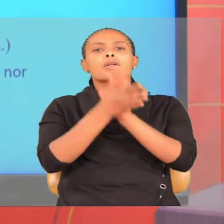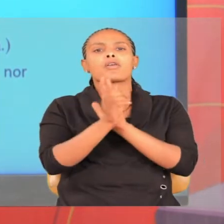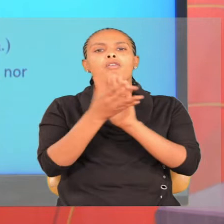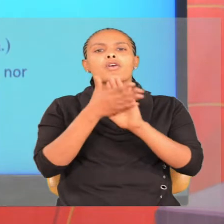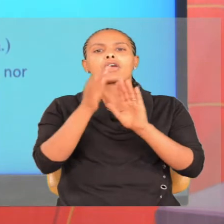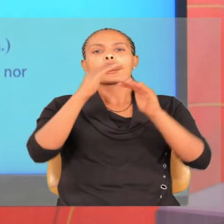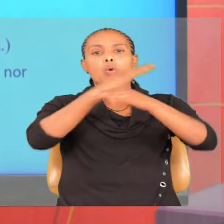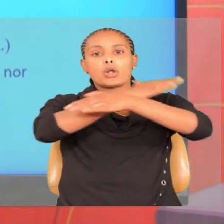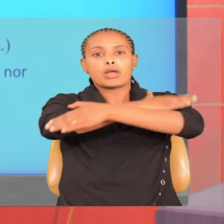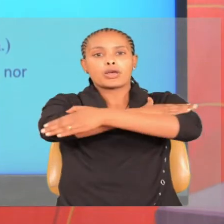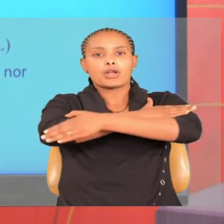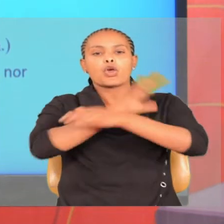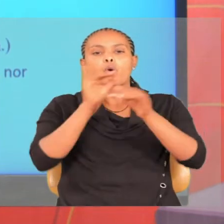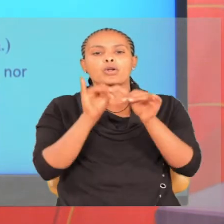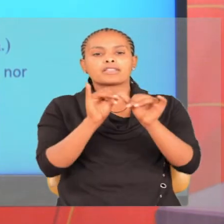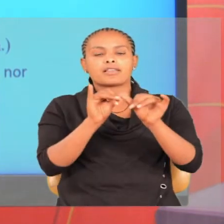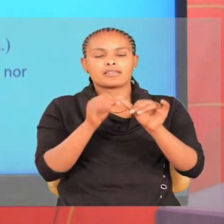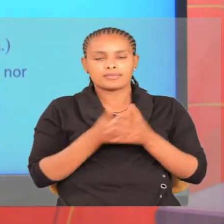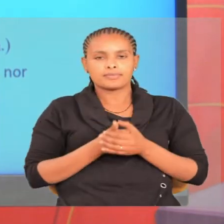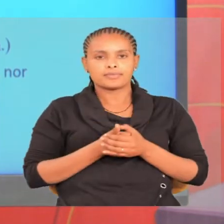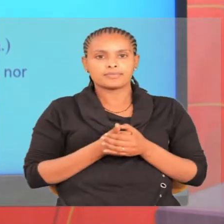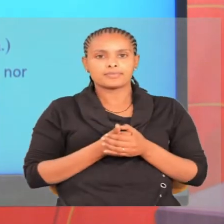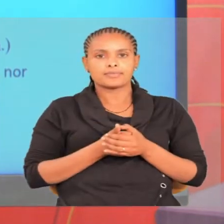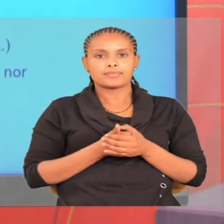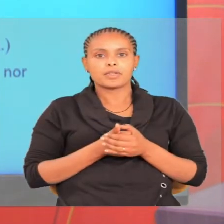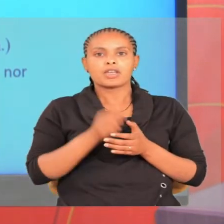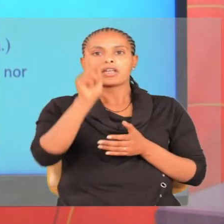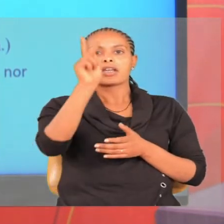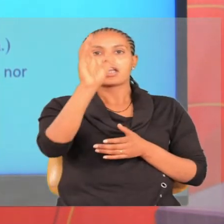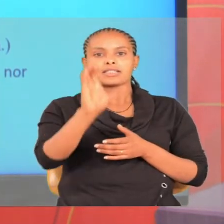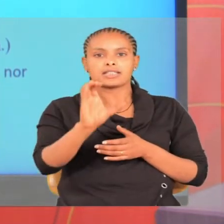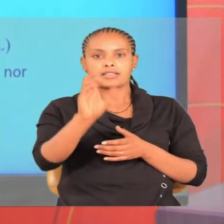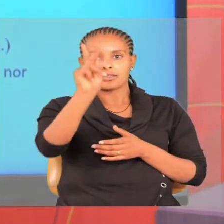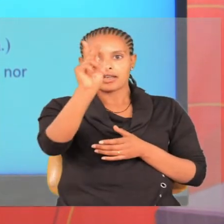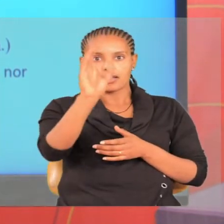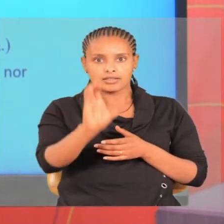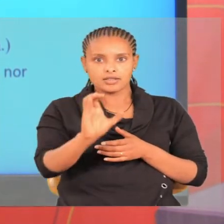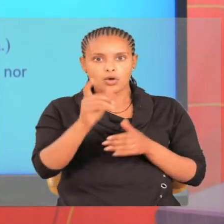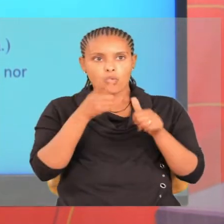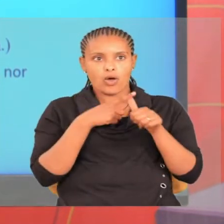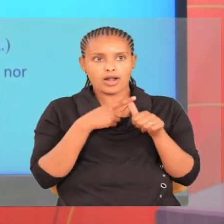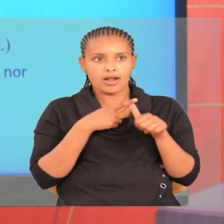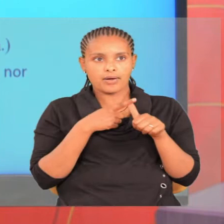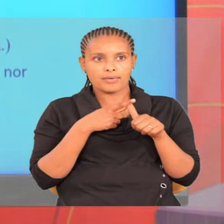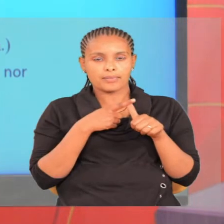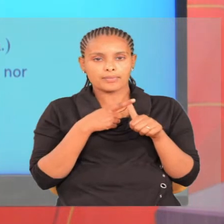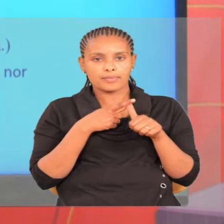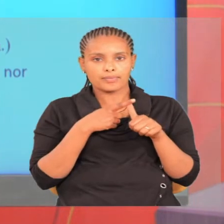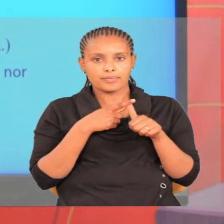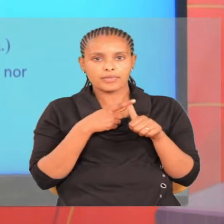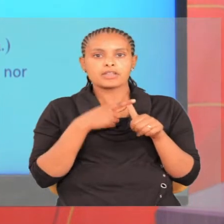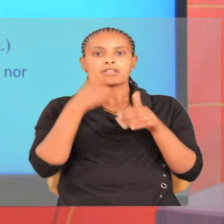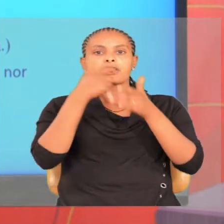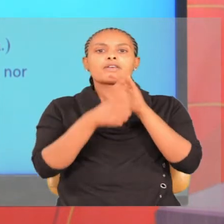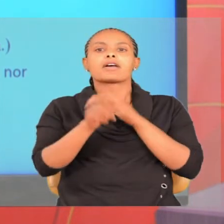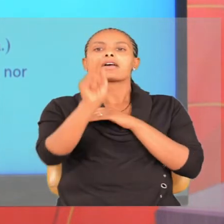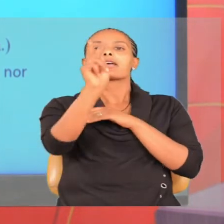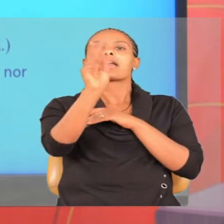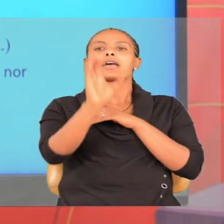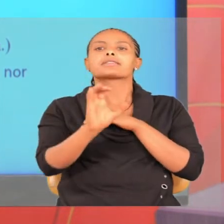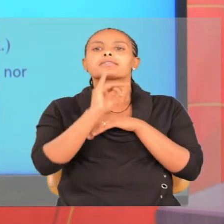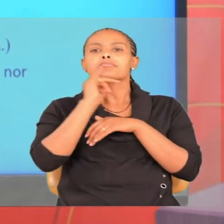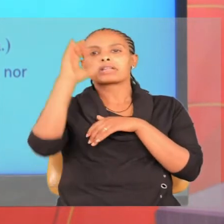of equilibrium constants? Kc. 1. The value of